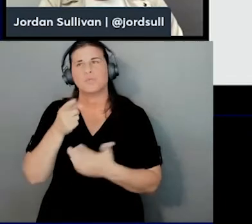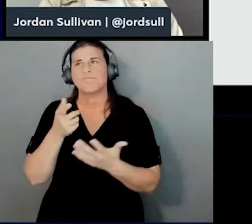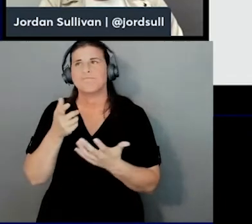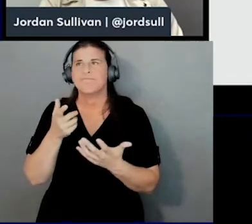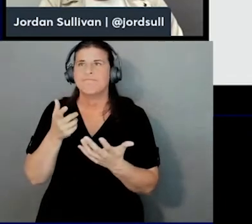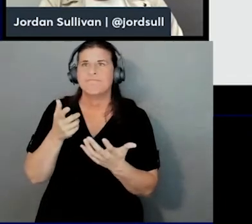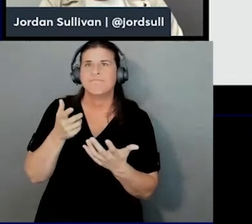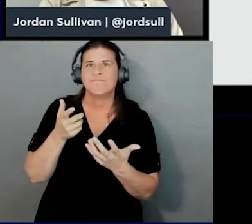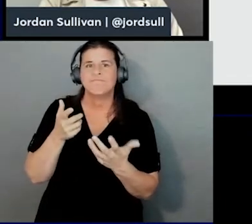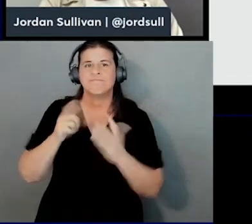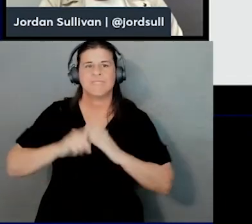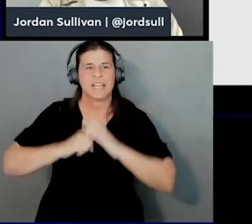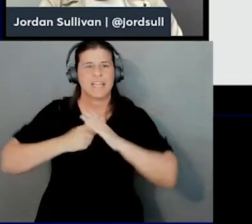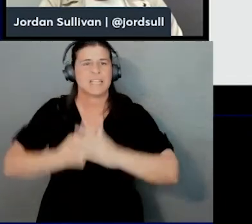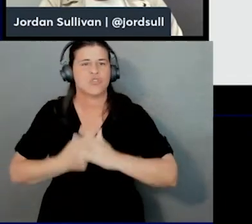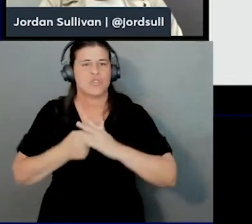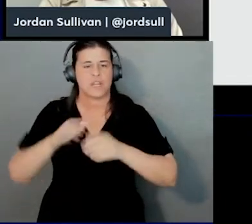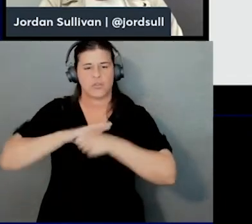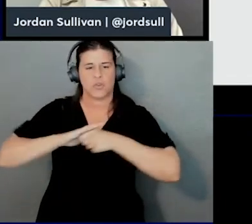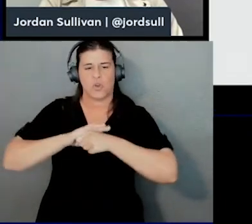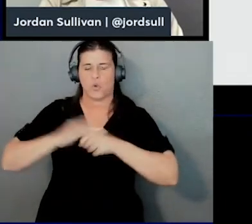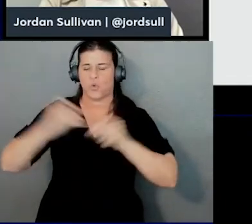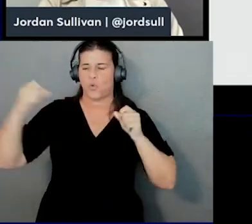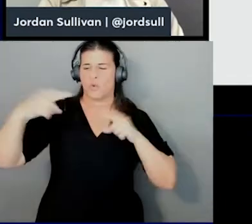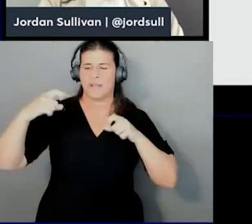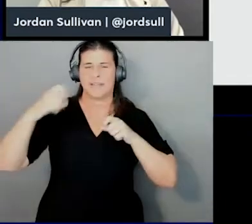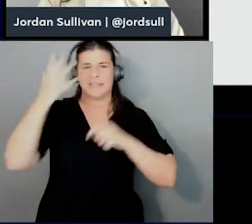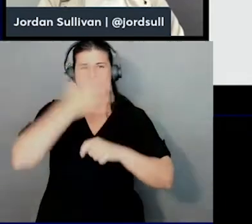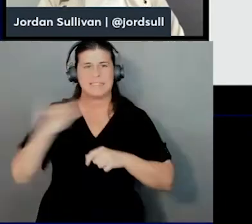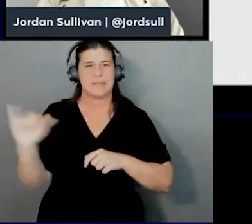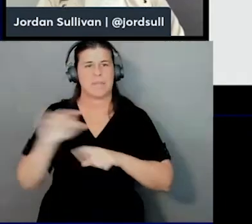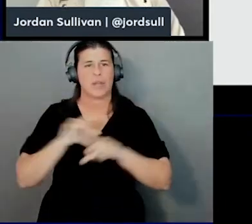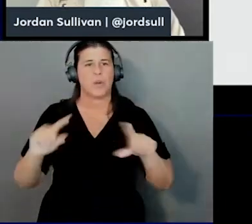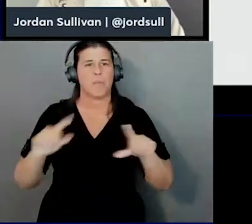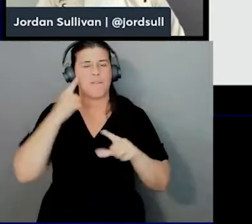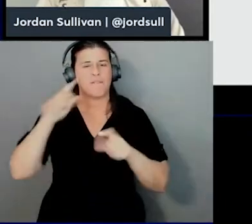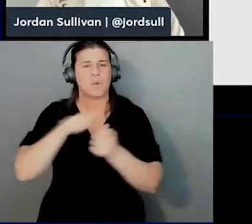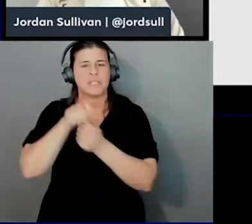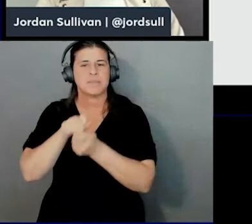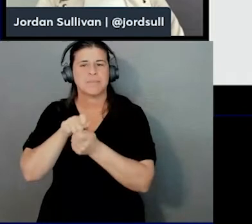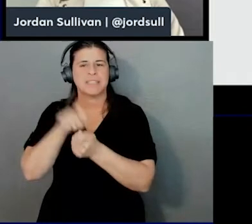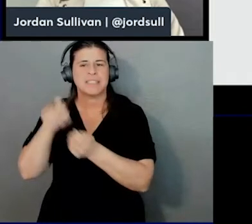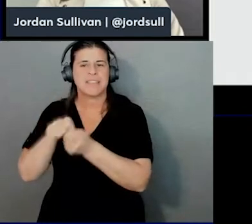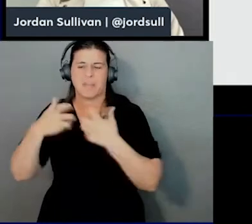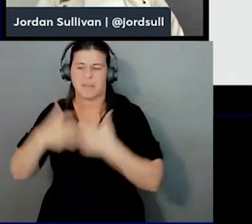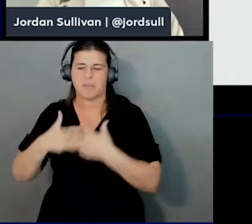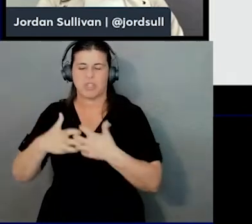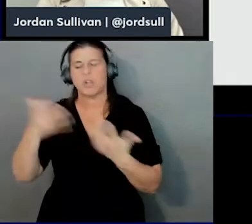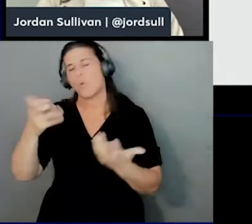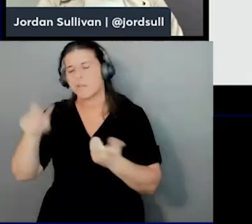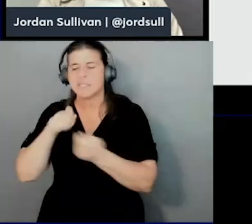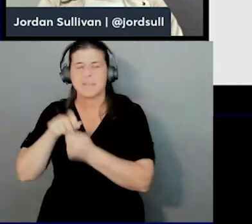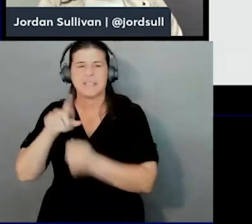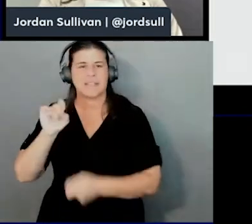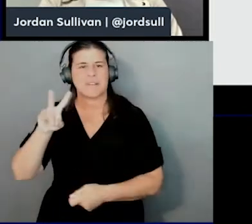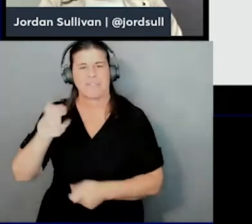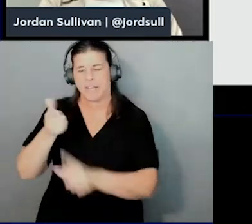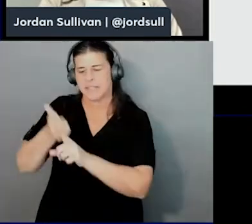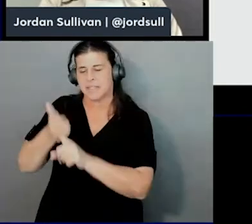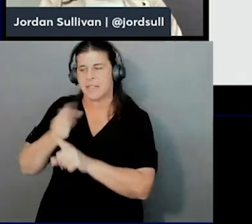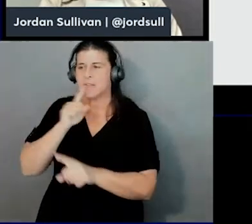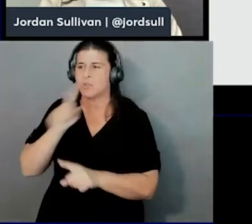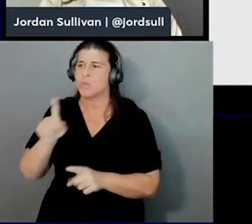local simulator or request for specific machine or specific device. So basically, the